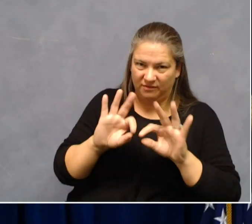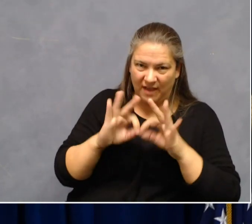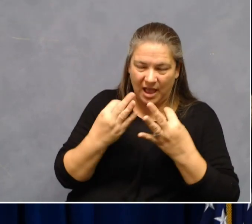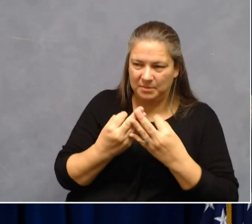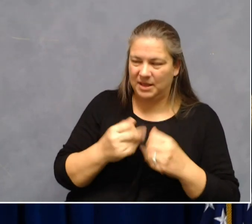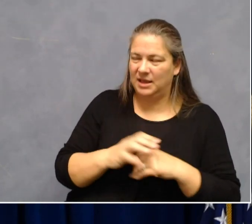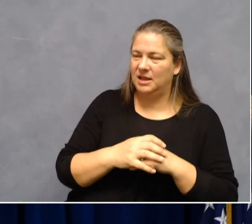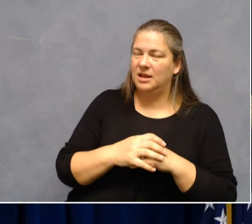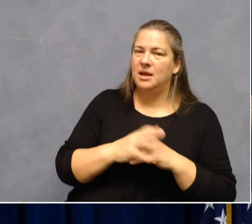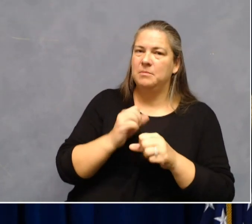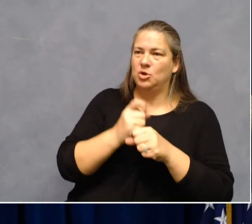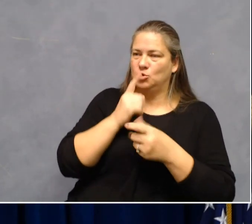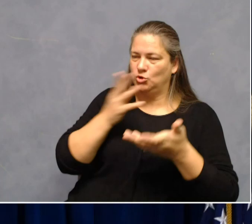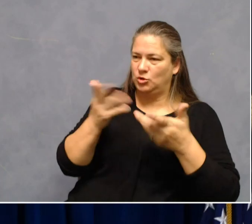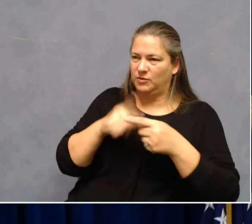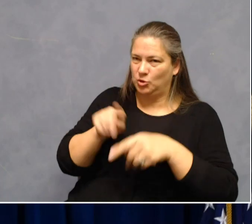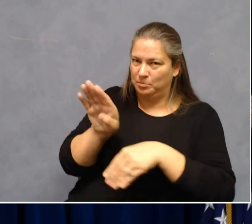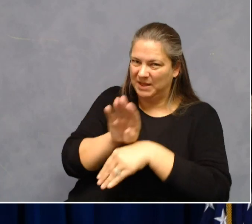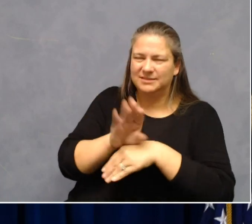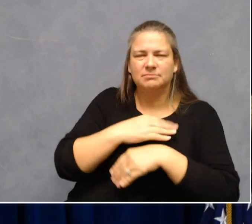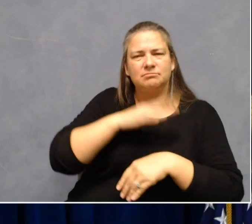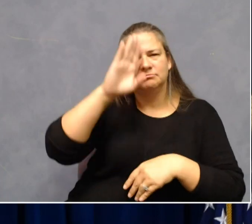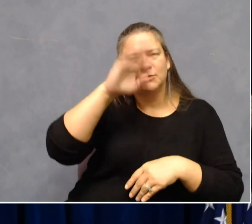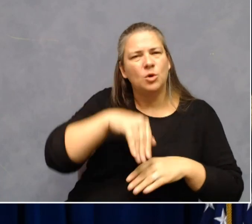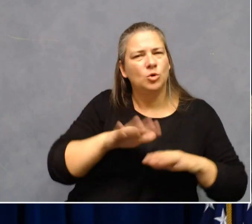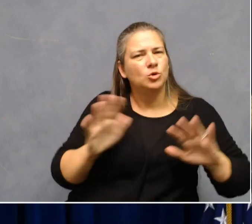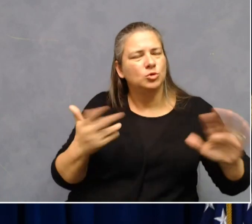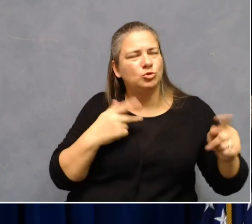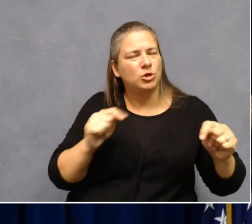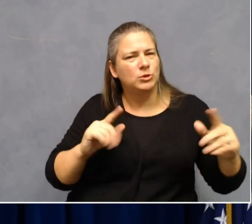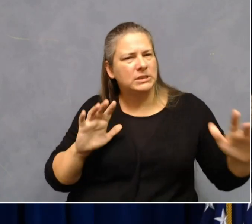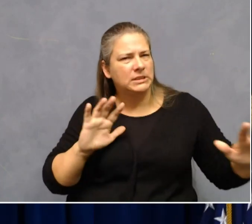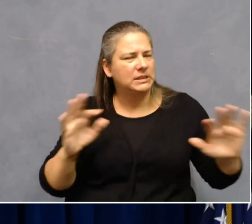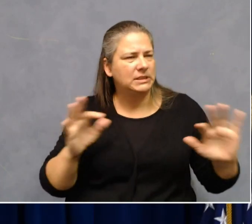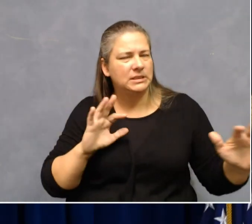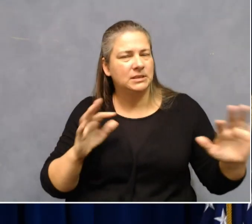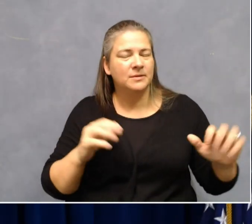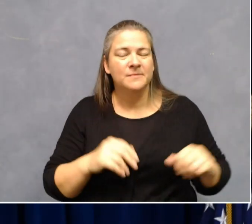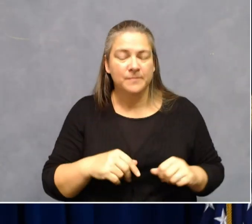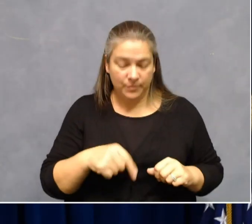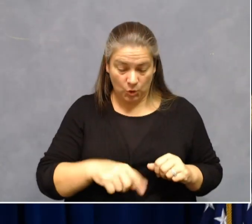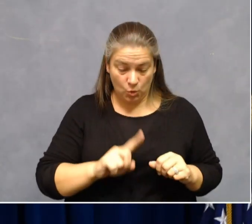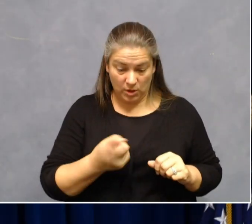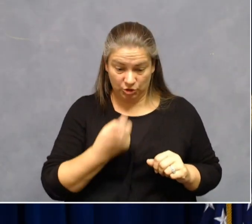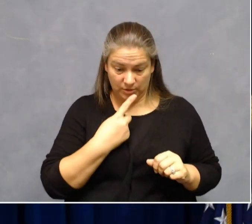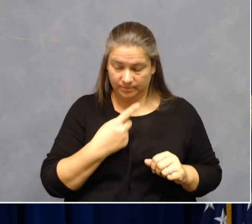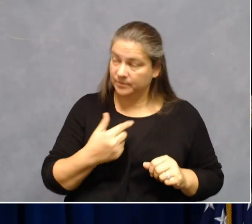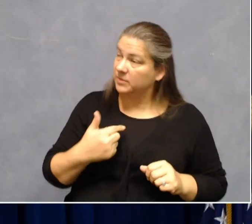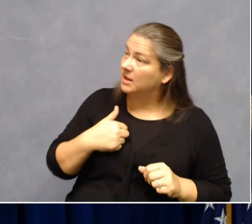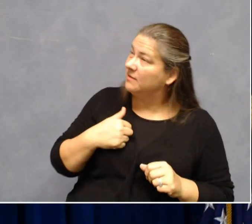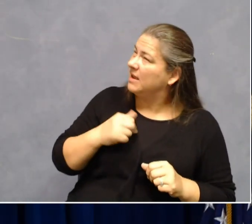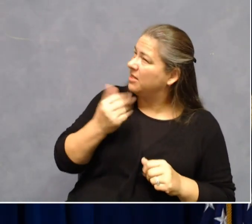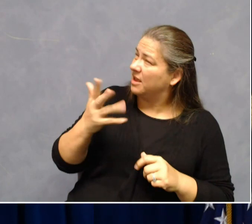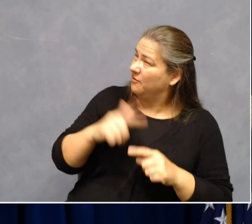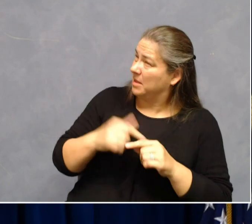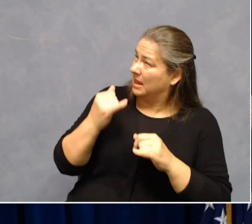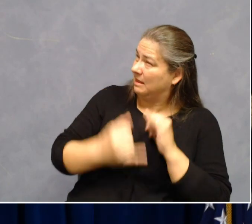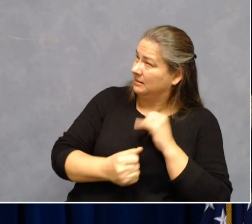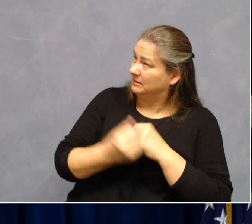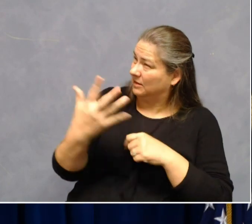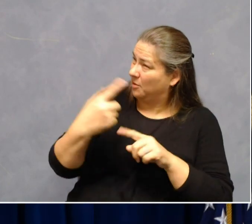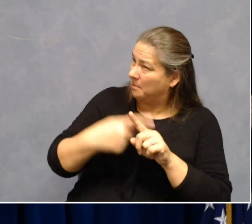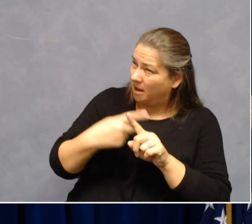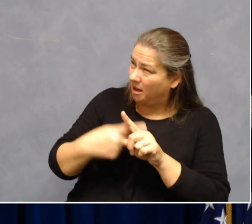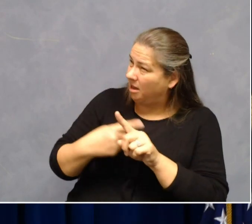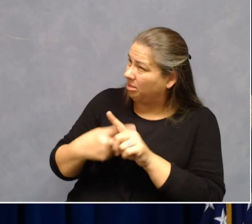to our businesses. Given the new surge in cases, is there anything from the last several months that we wish our administration could have